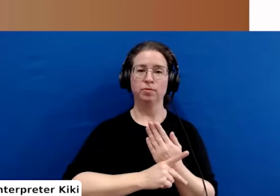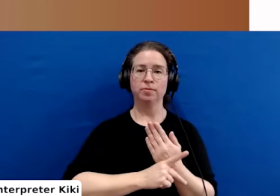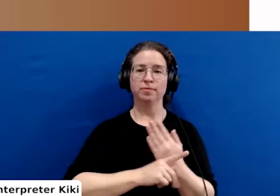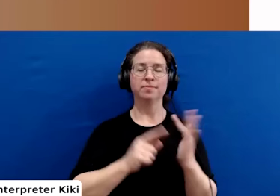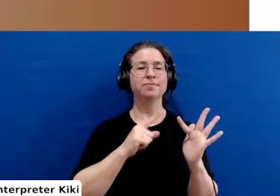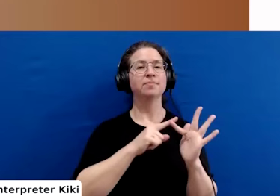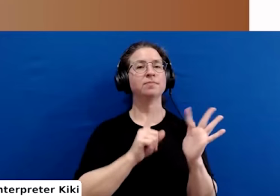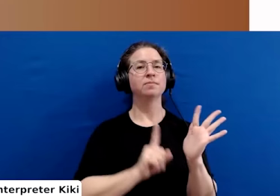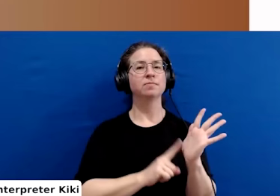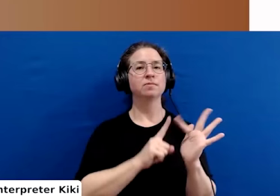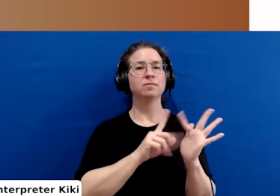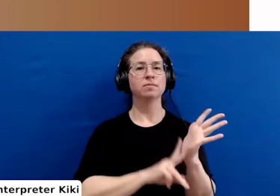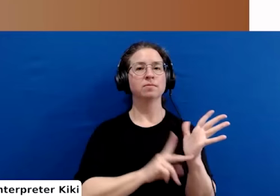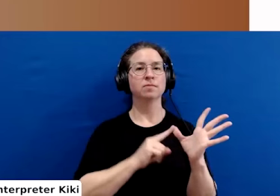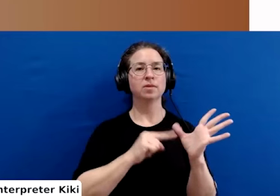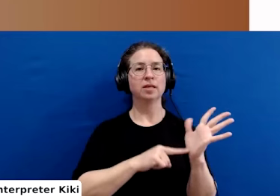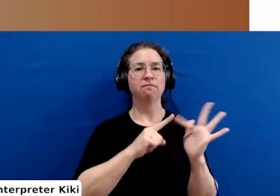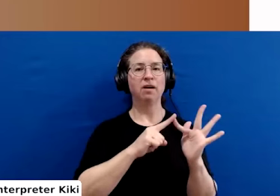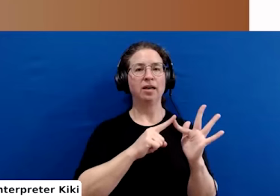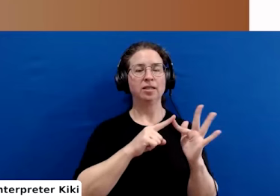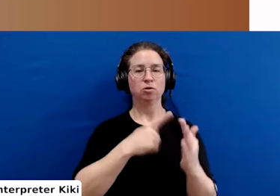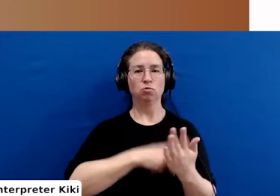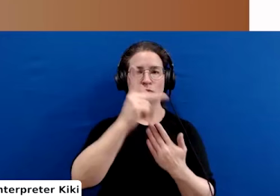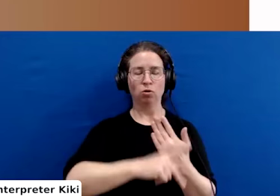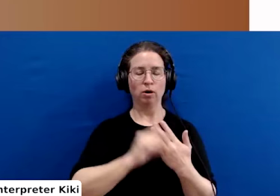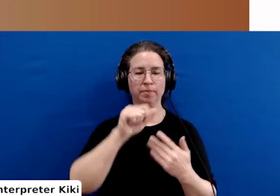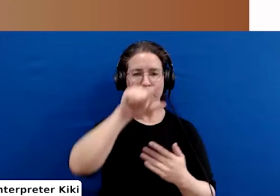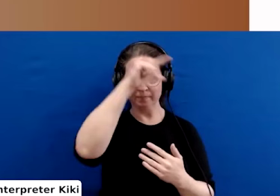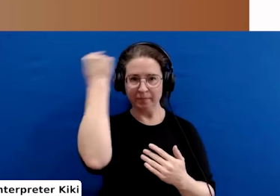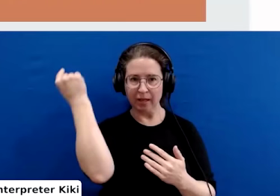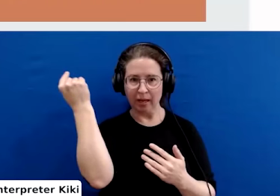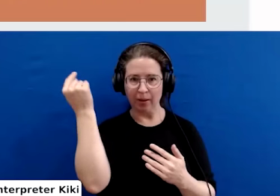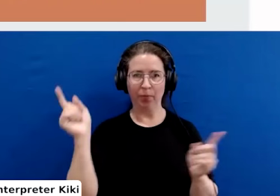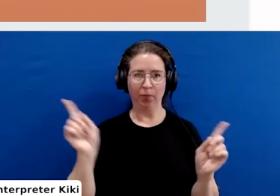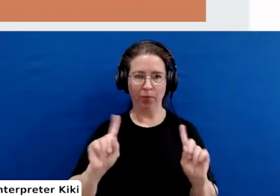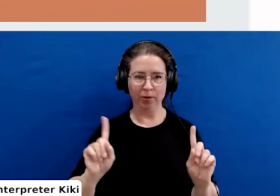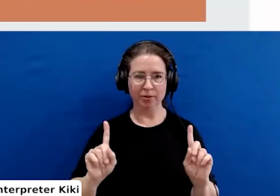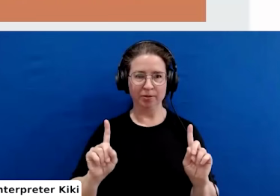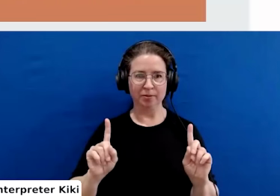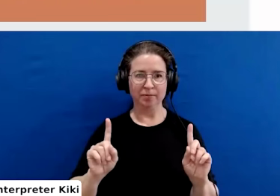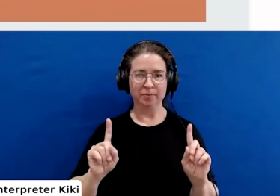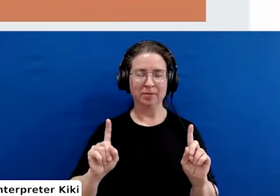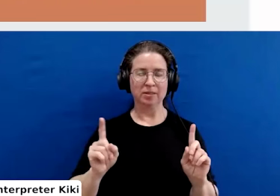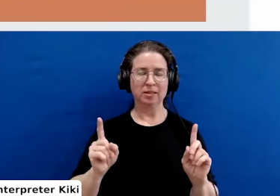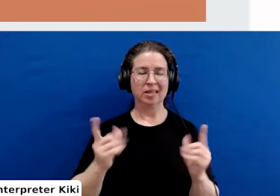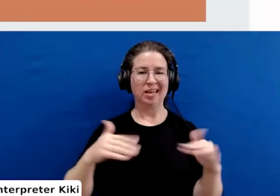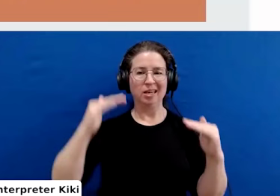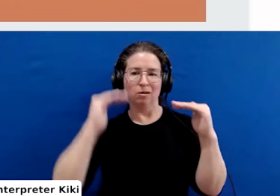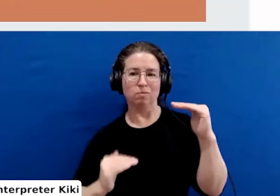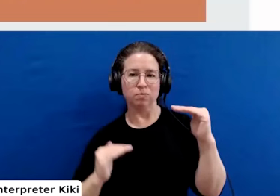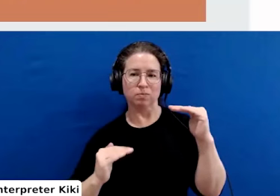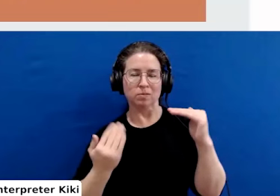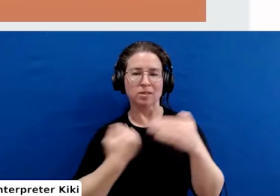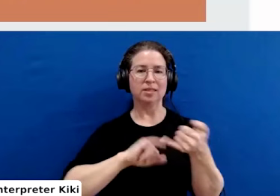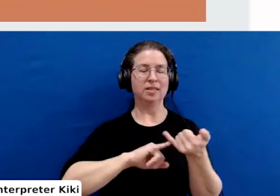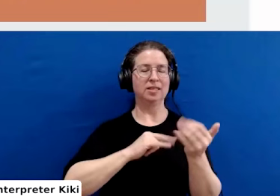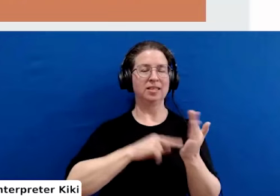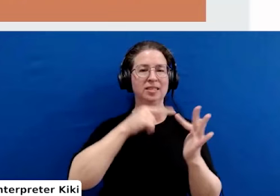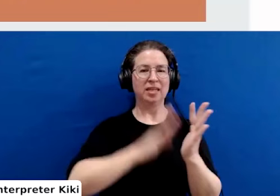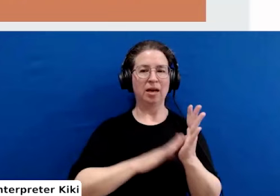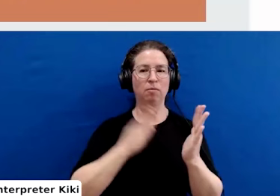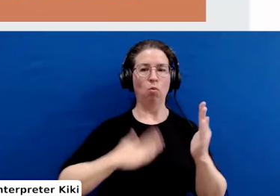Elevate's aims and objectives. Elevate aims to address inequities in STEM through comprehensive scholarships, enabling